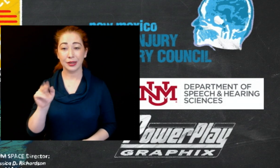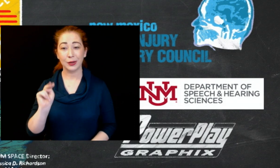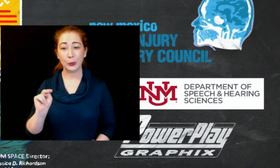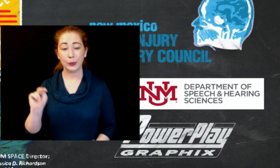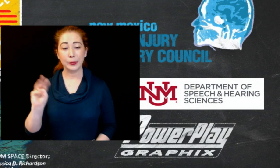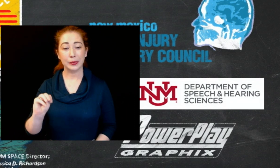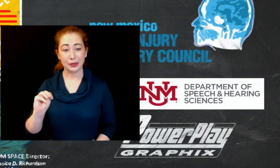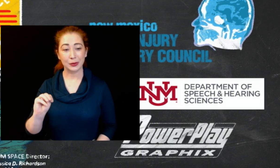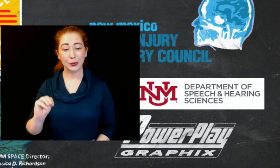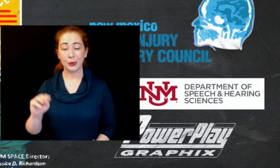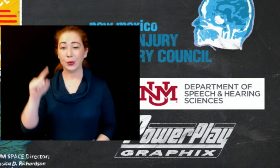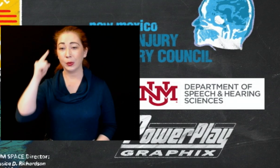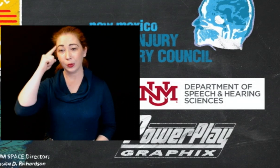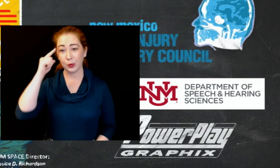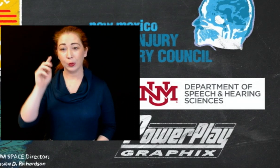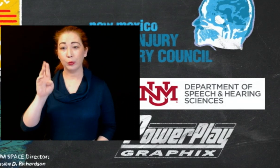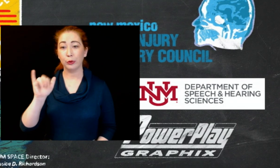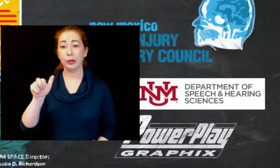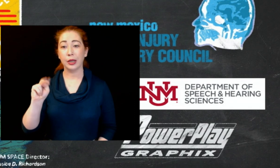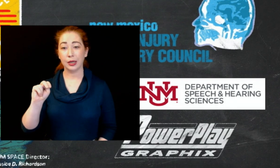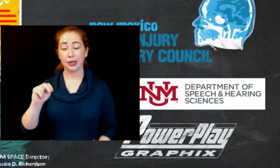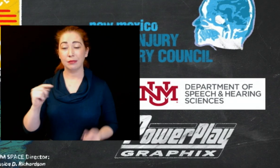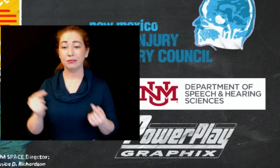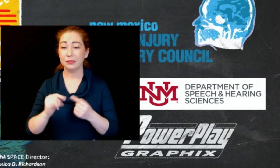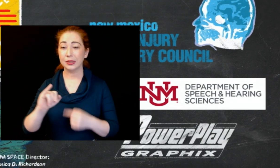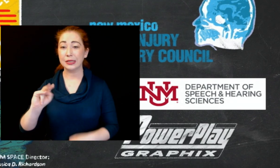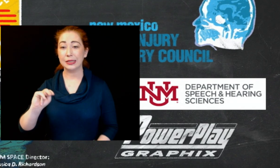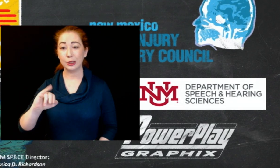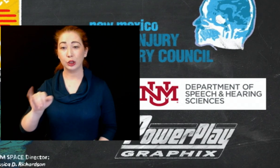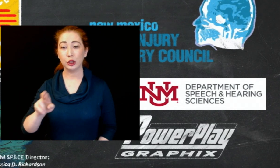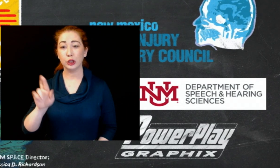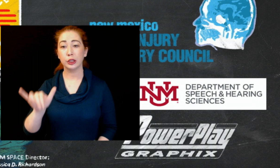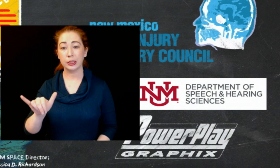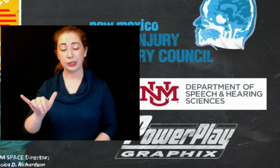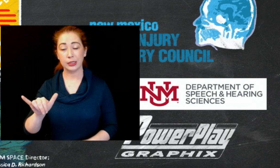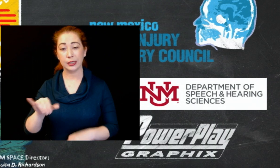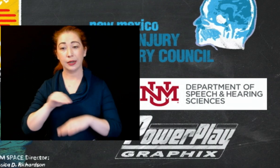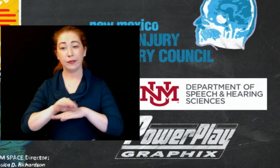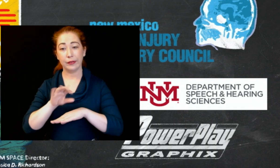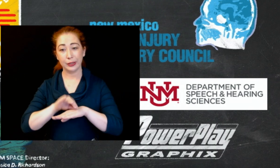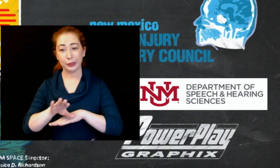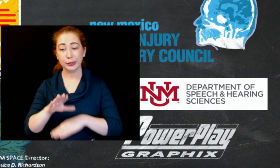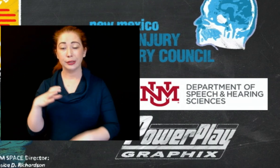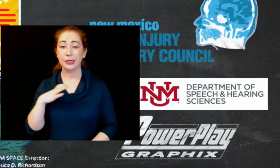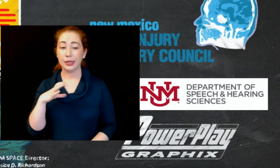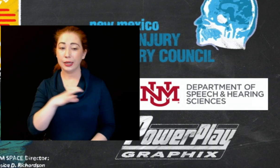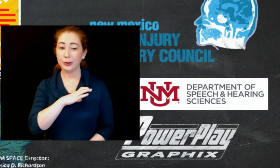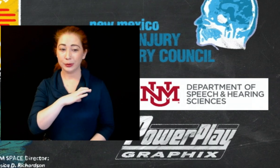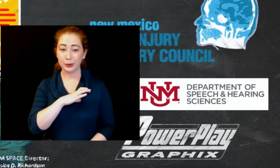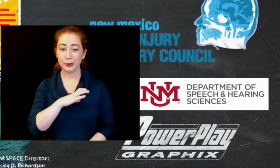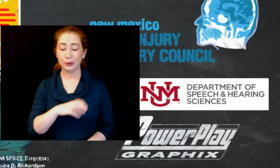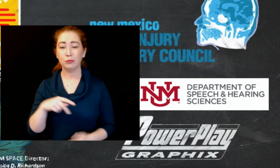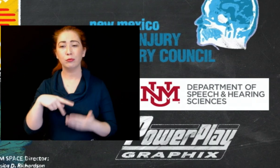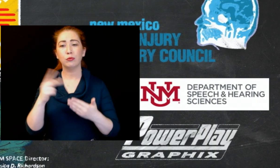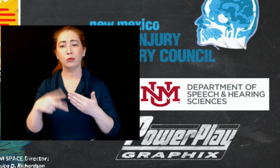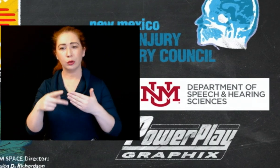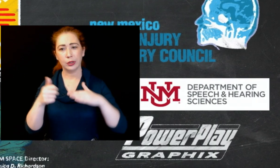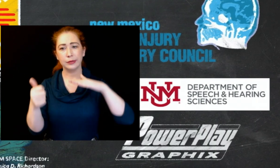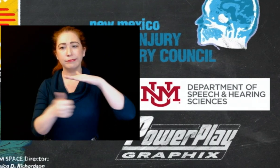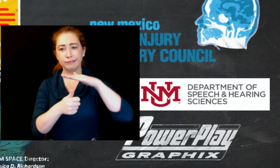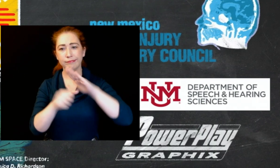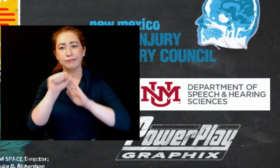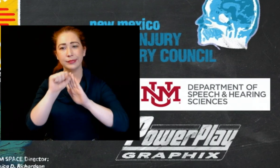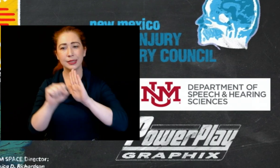Mexico Brain Injury Advisory Council, a program of the State of New Mexico's Governor's Commission on Disability.